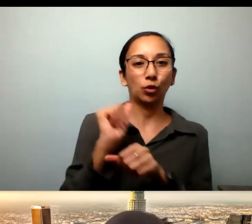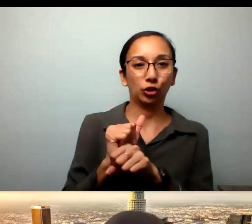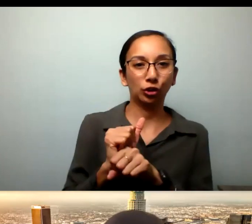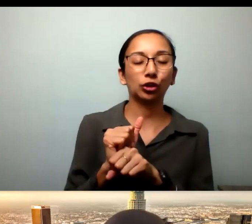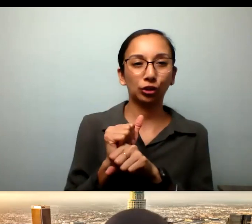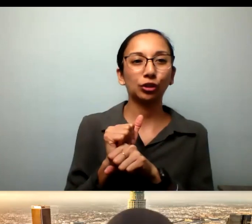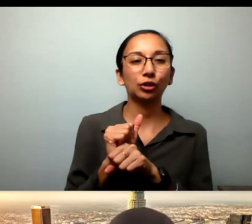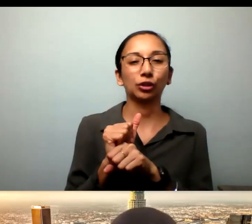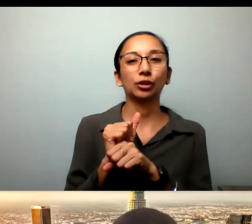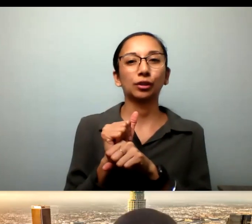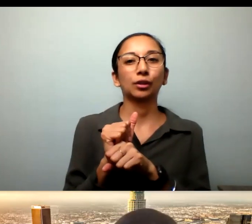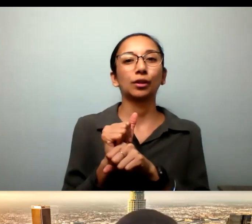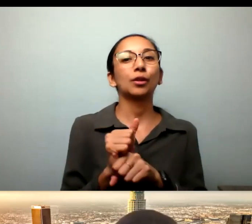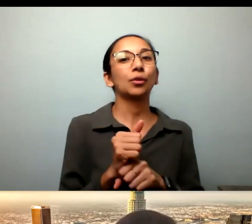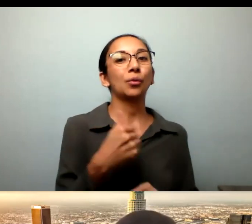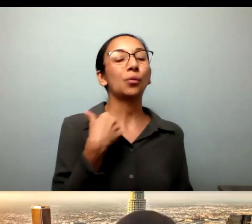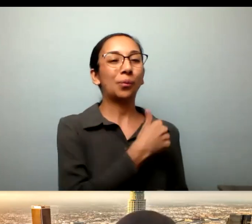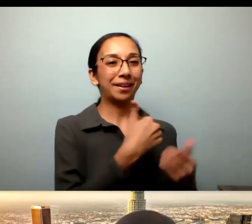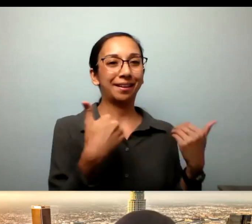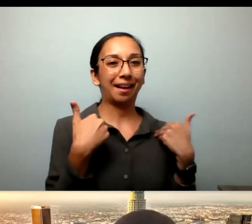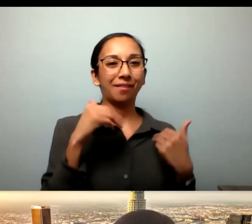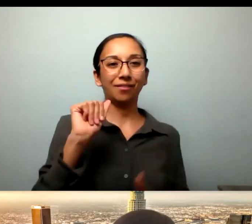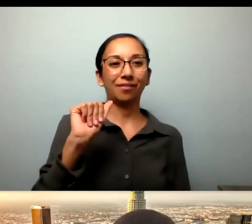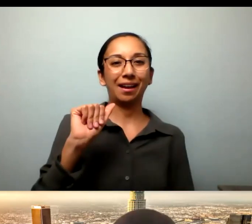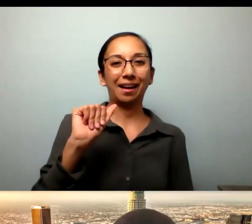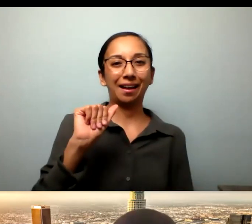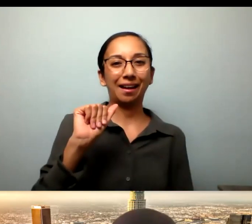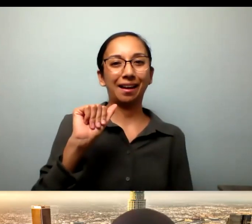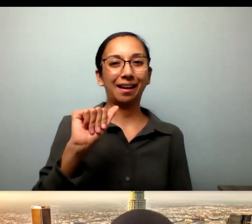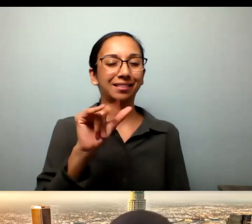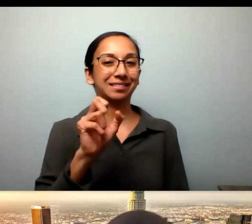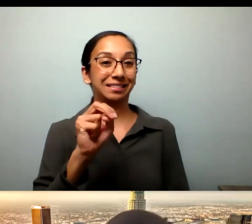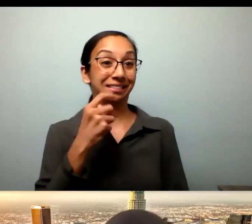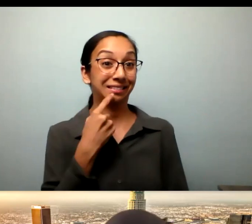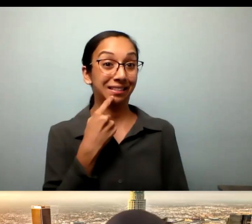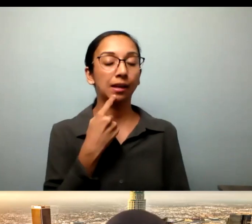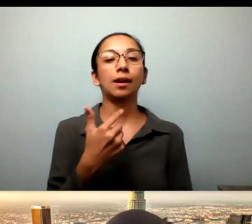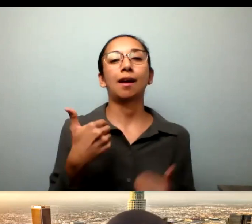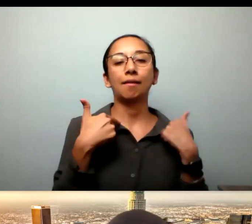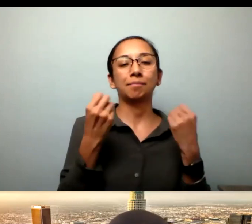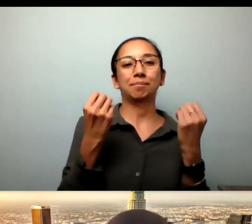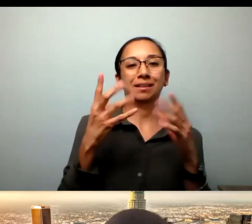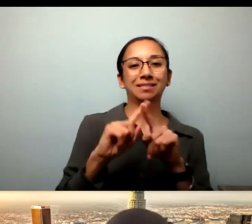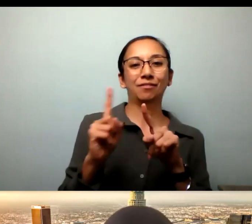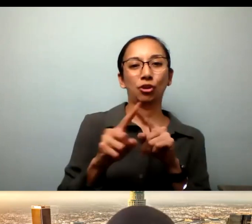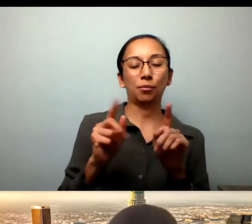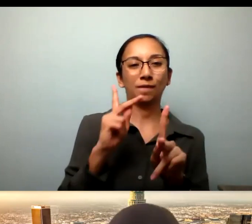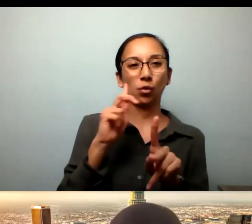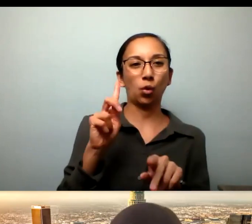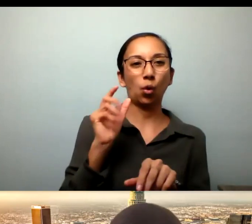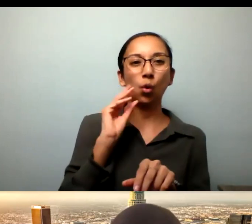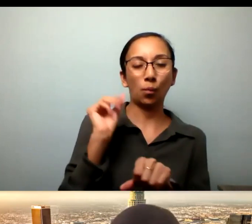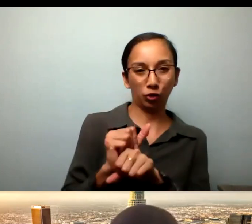Thank you. We have a number of opportunities for homework. One is that all of our teachers, first and